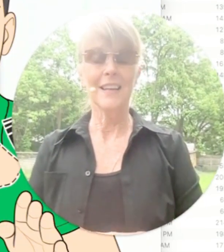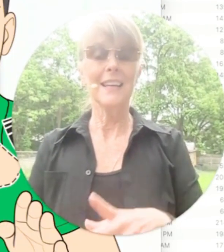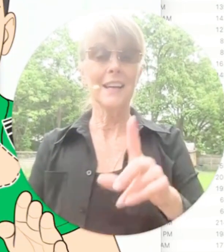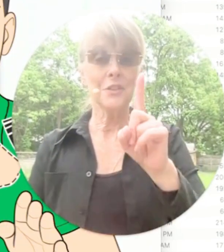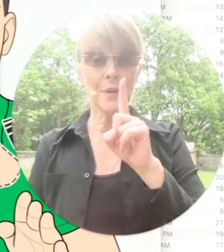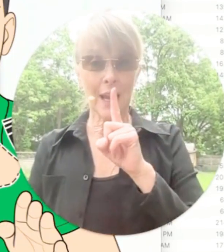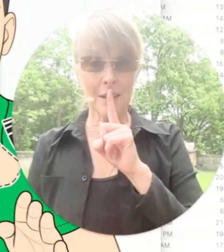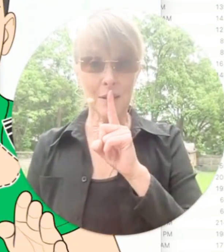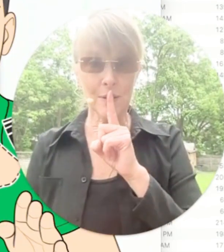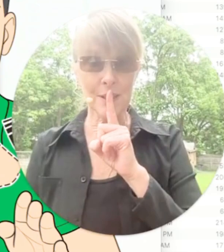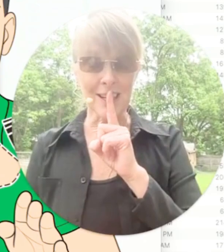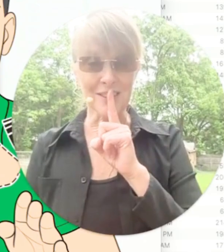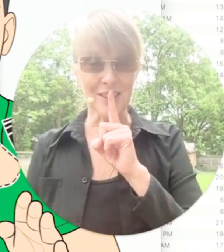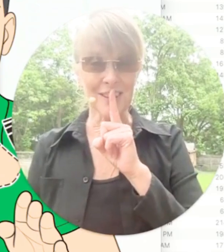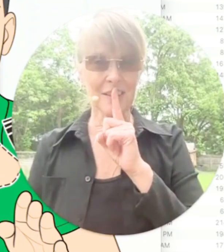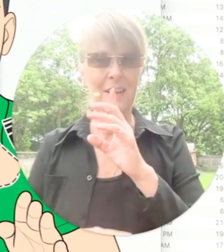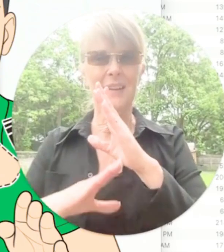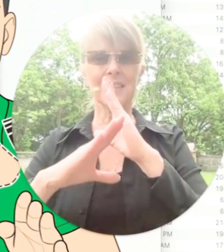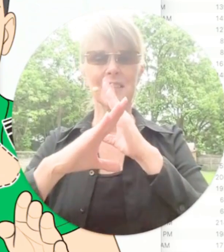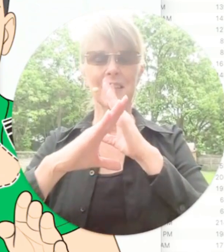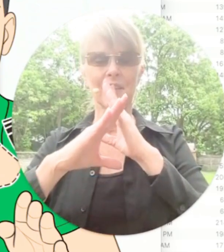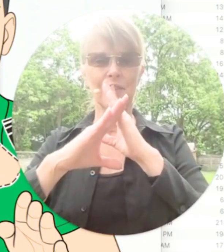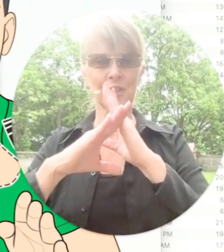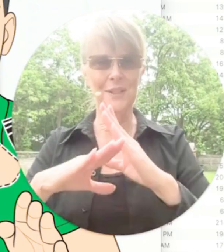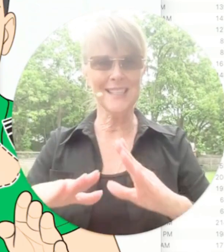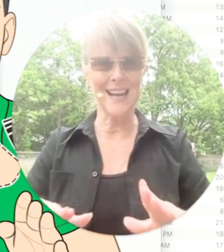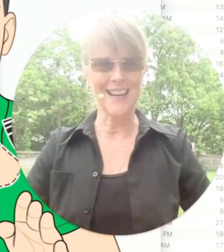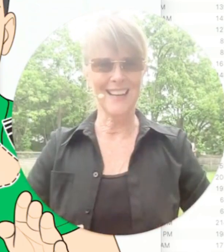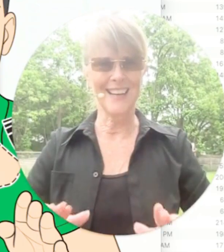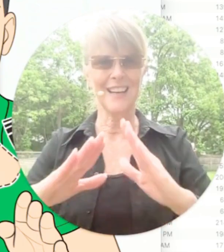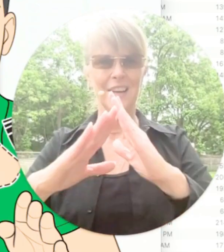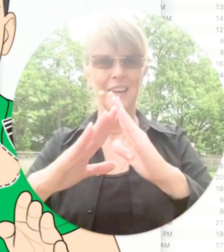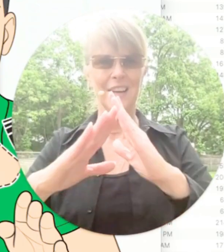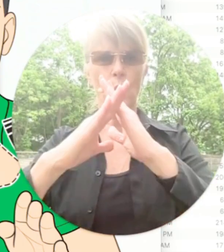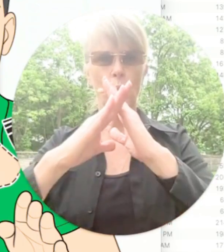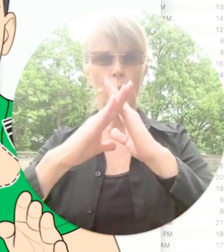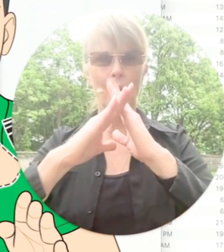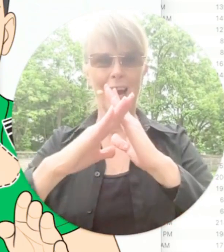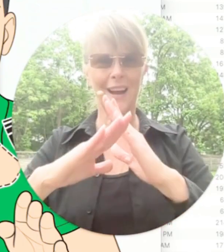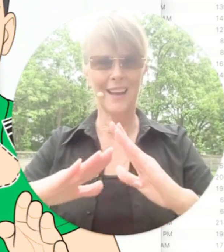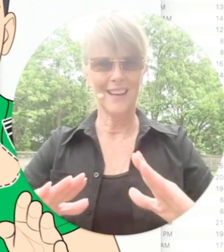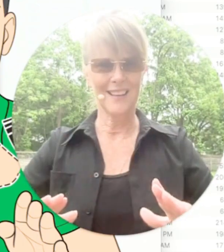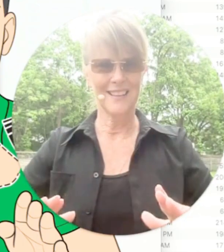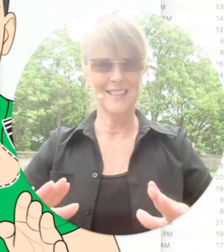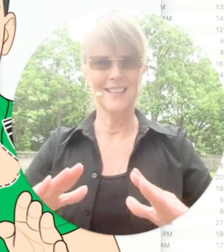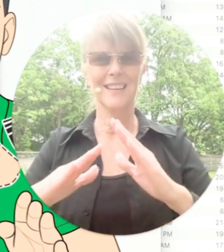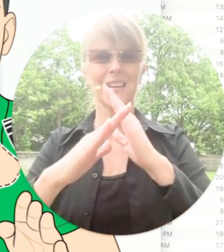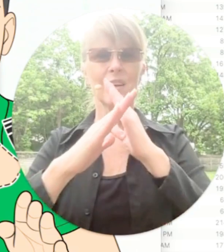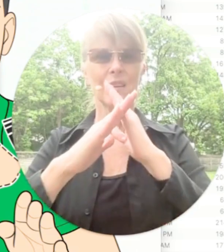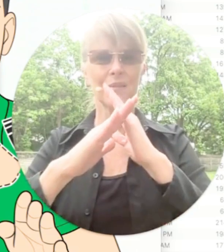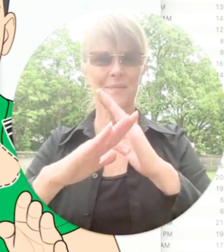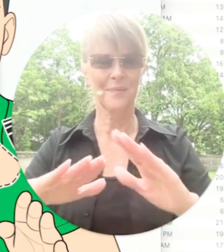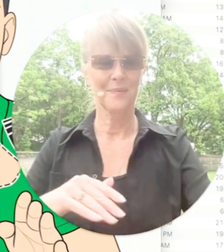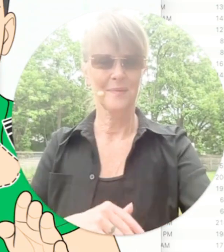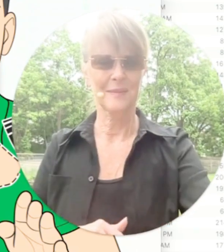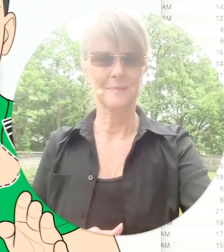Quiet. Yes, you can do the gesture. This is the official sign. Quiet.